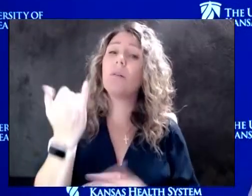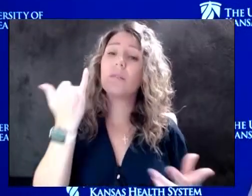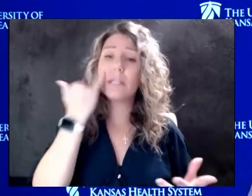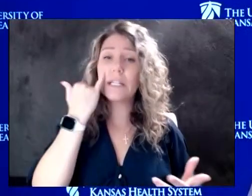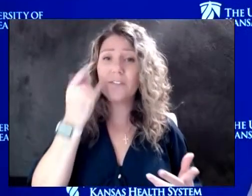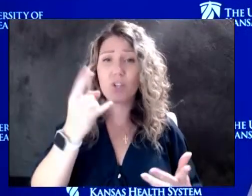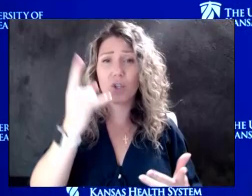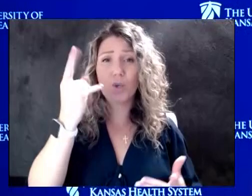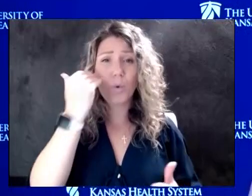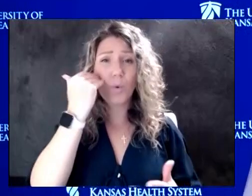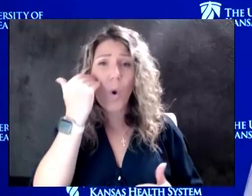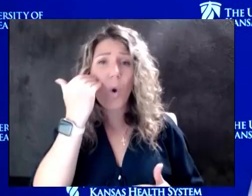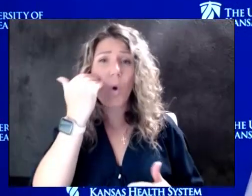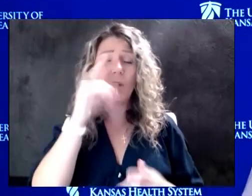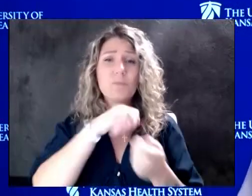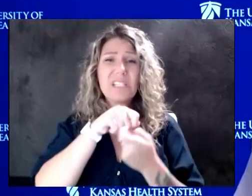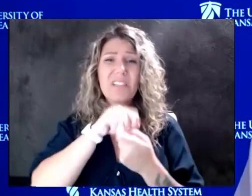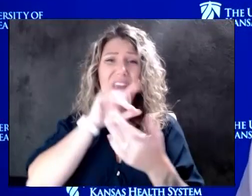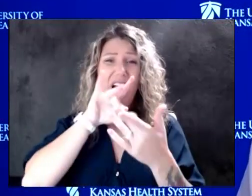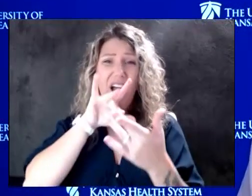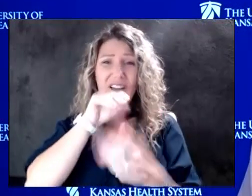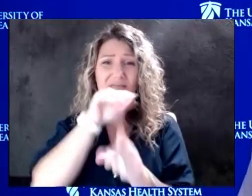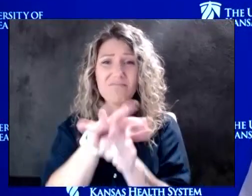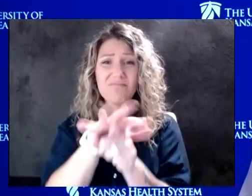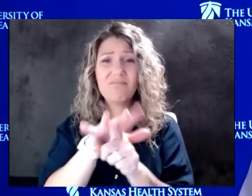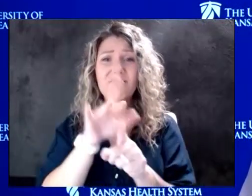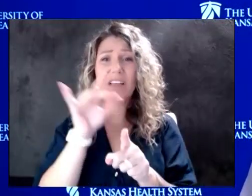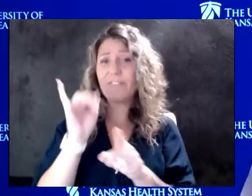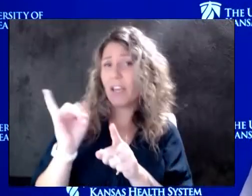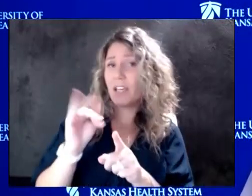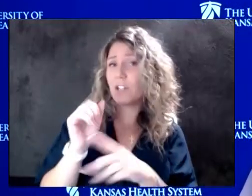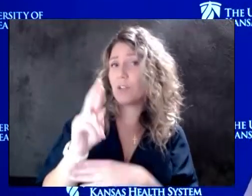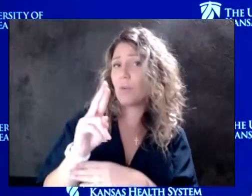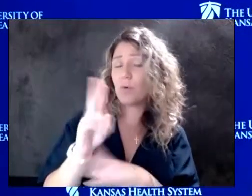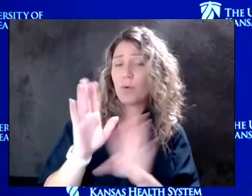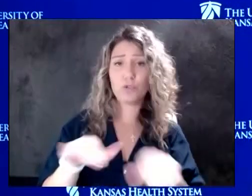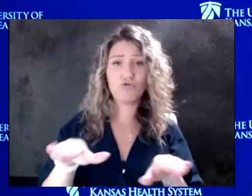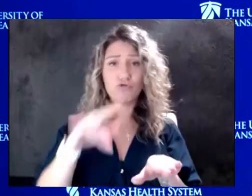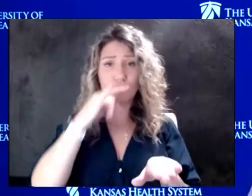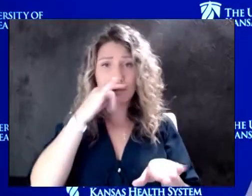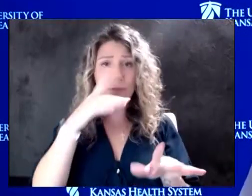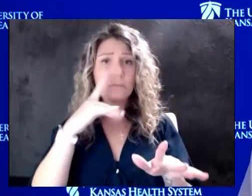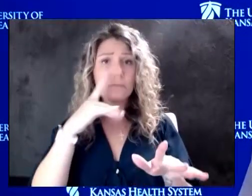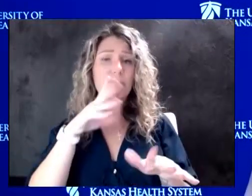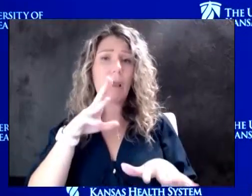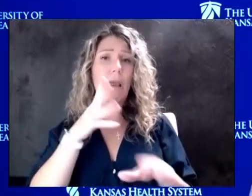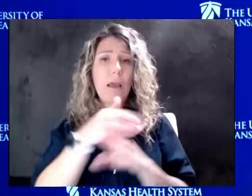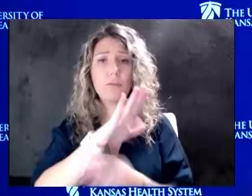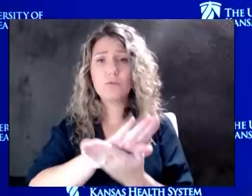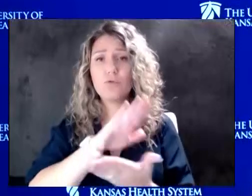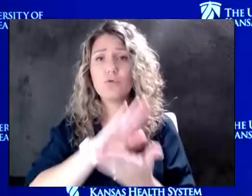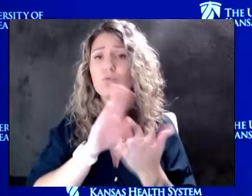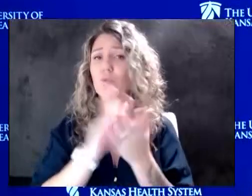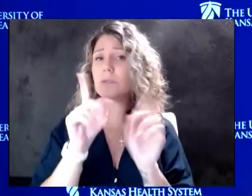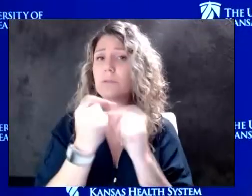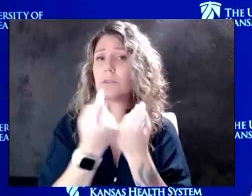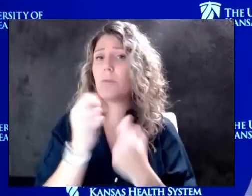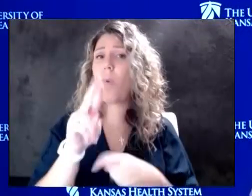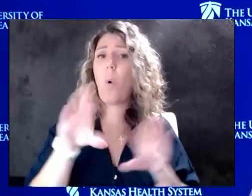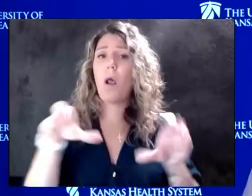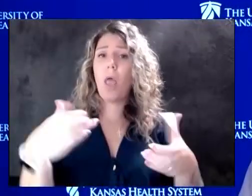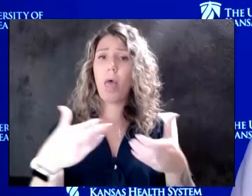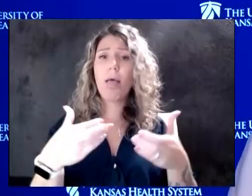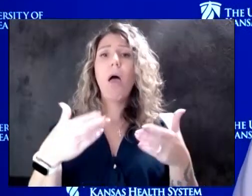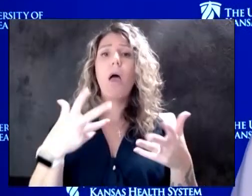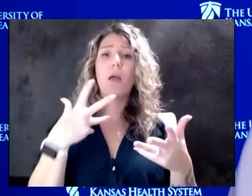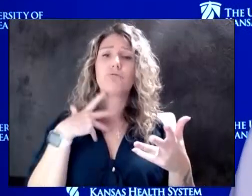specific contacts that are infected, or say a child's extracurricular team or classmates, or if anybody in the household is